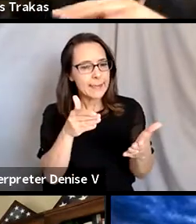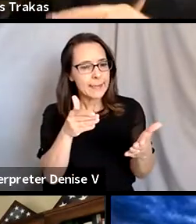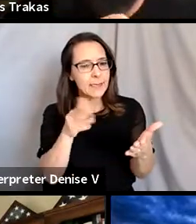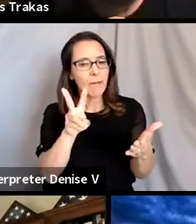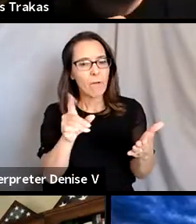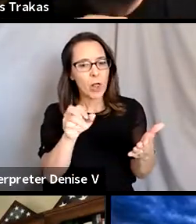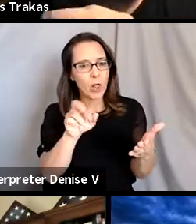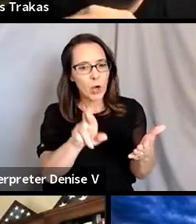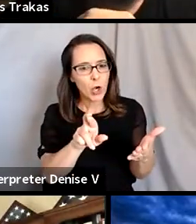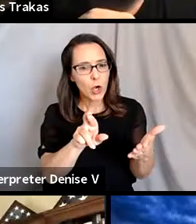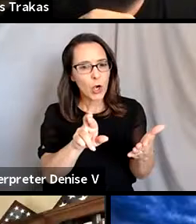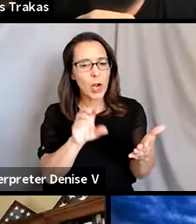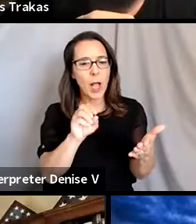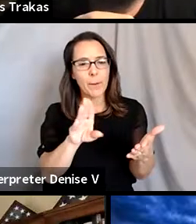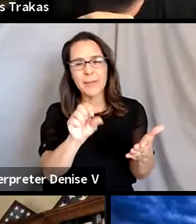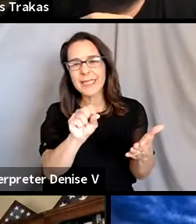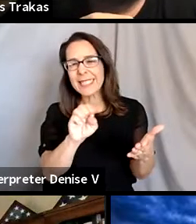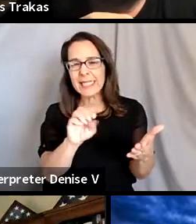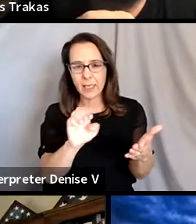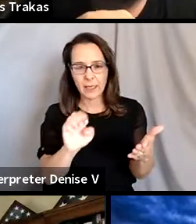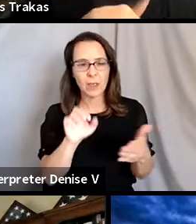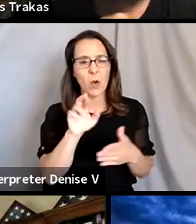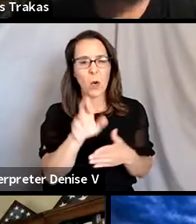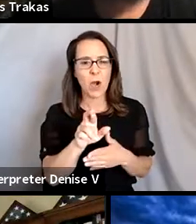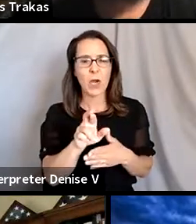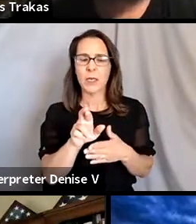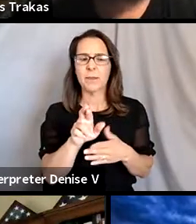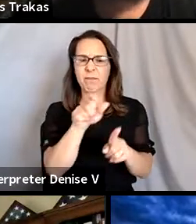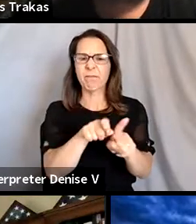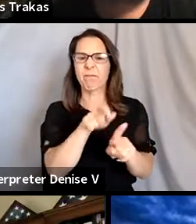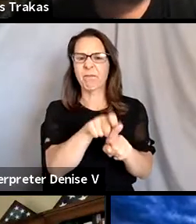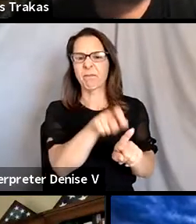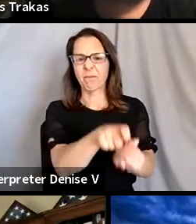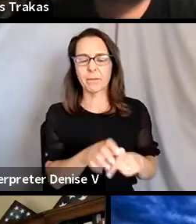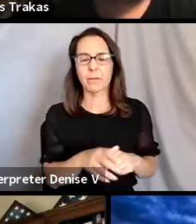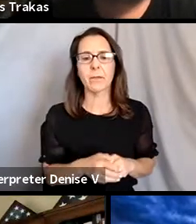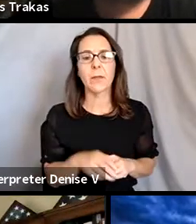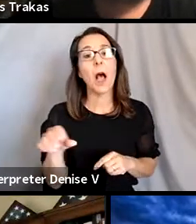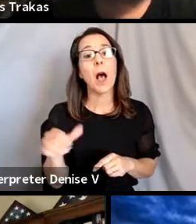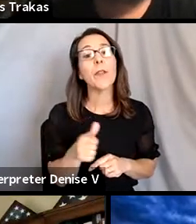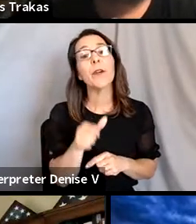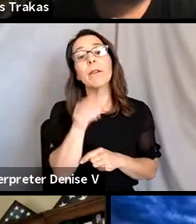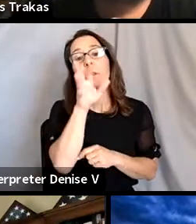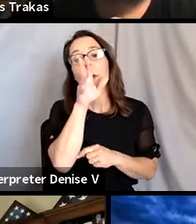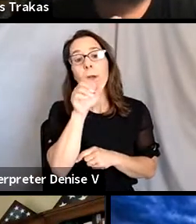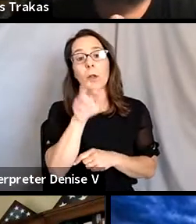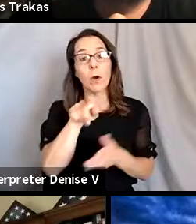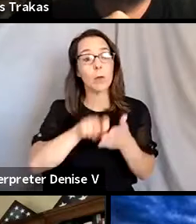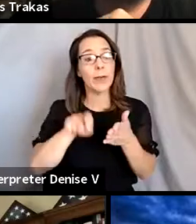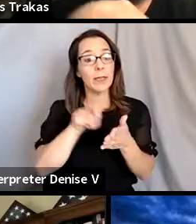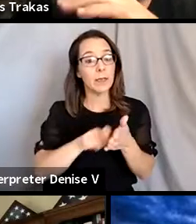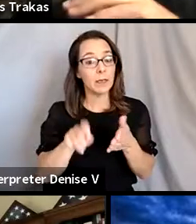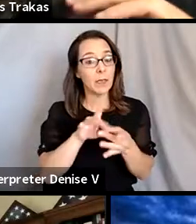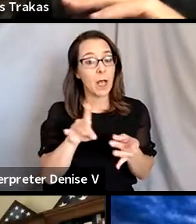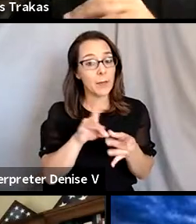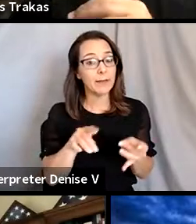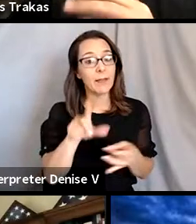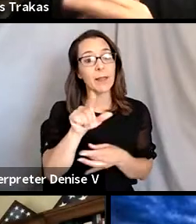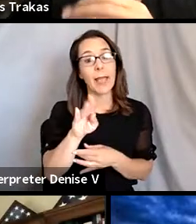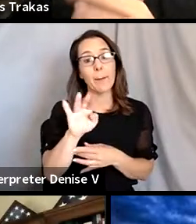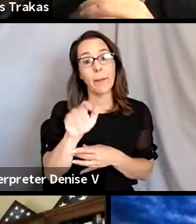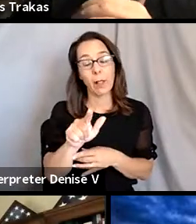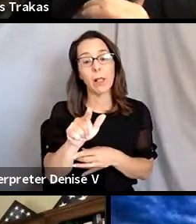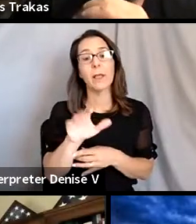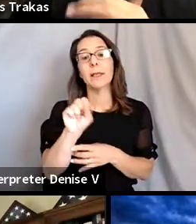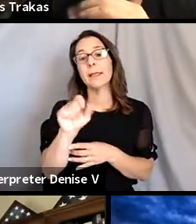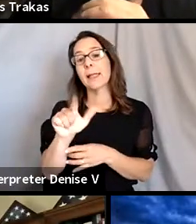or harassing. Also, other verbal or written comments that will not be tolerated are libel, slander, or